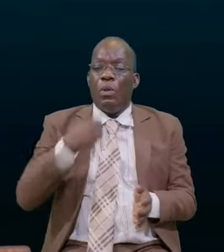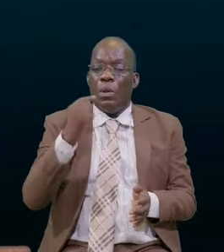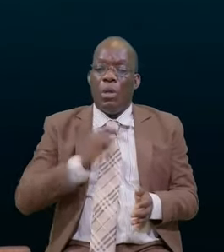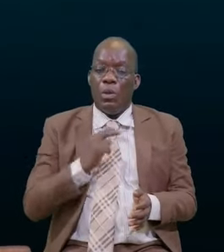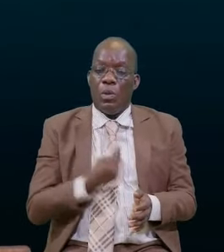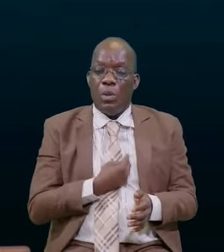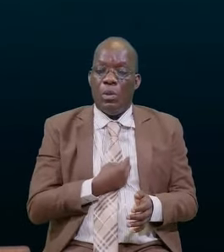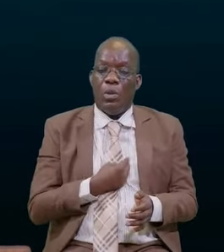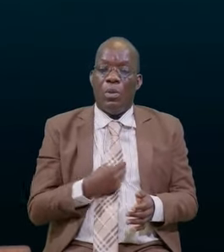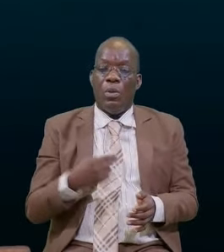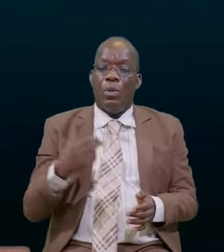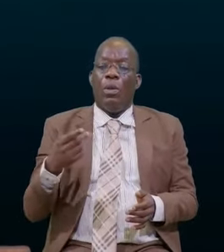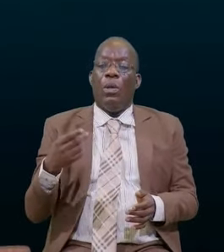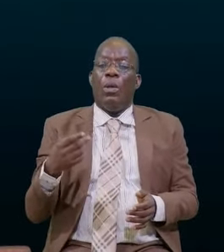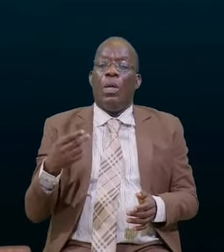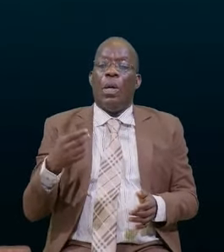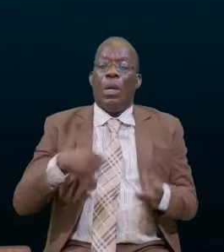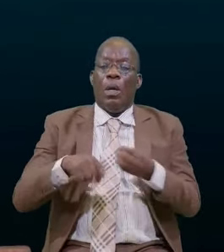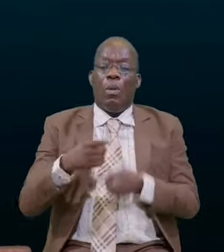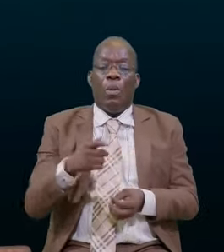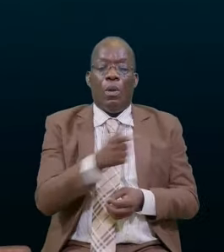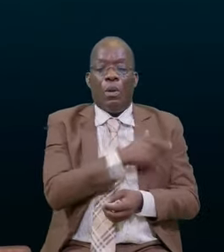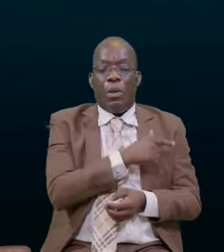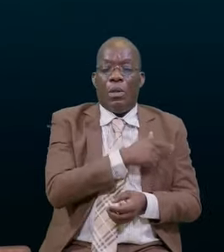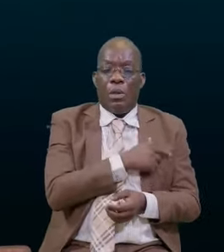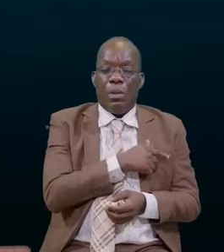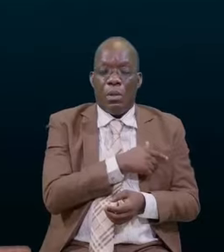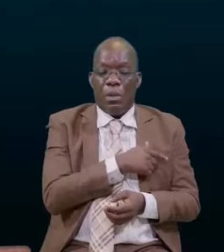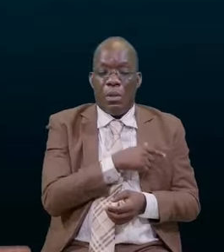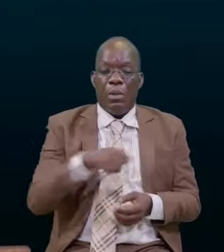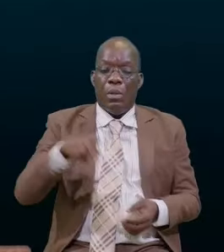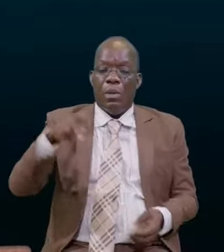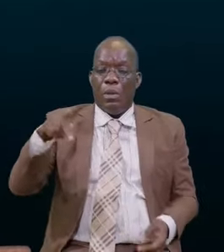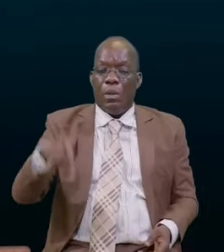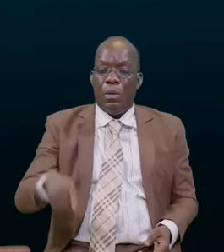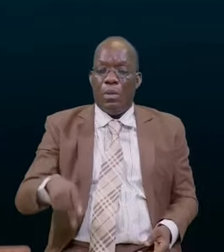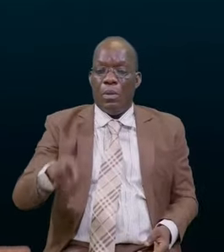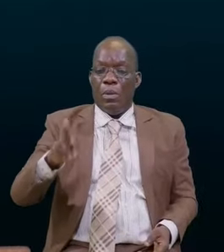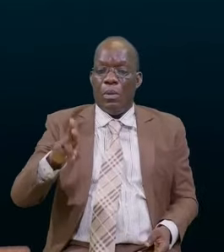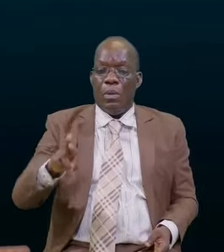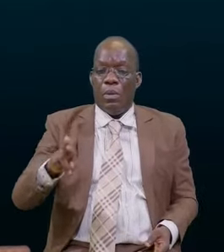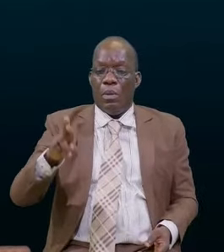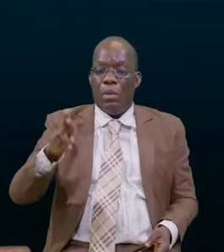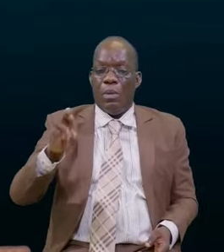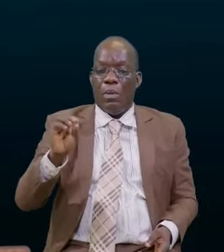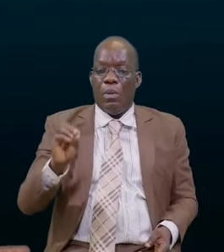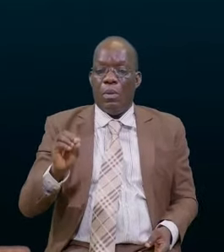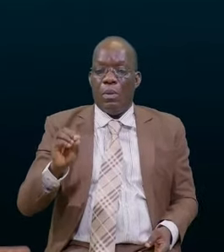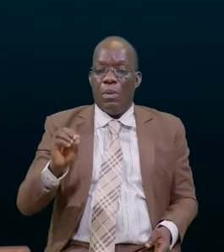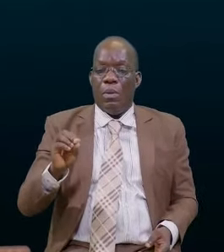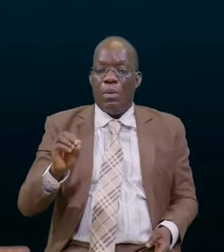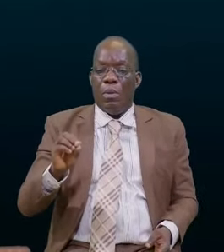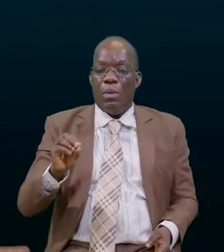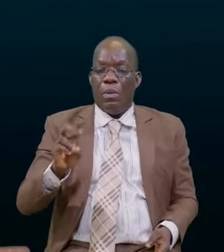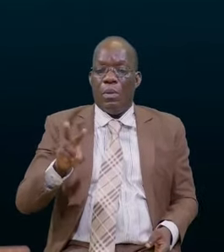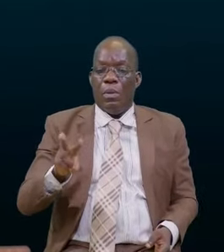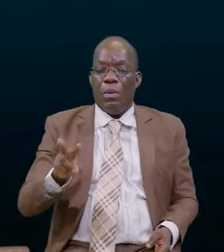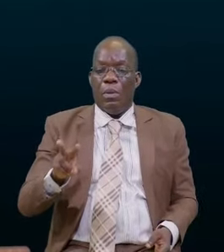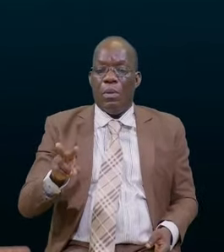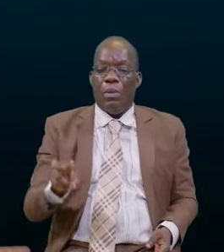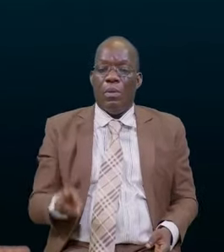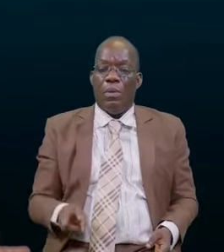of laziness in the Book of Proverbs Chapter 6 Proverbs Chapter 6 I read from verse